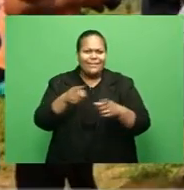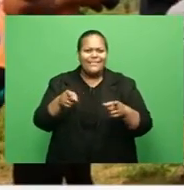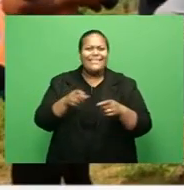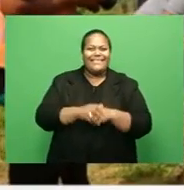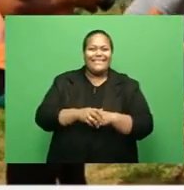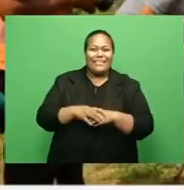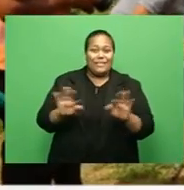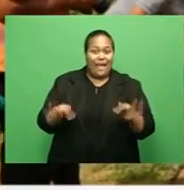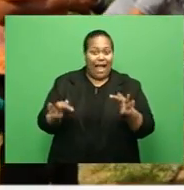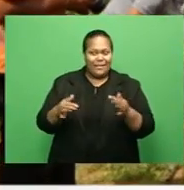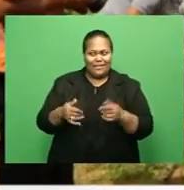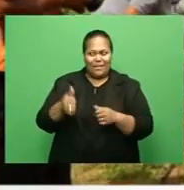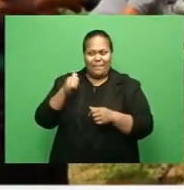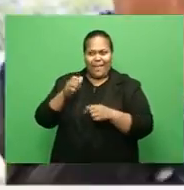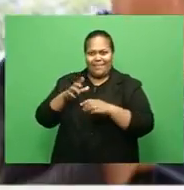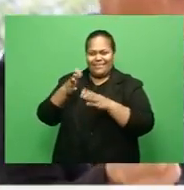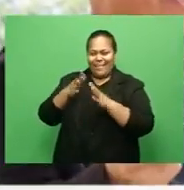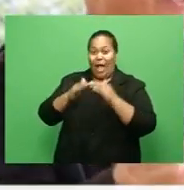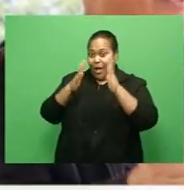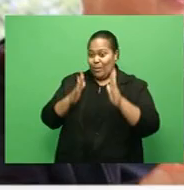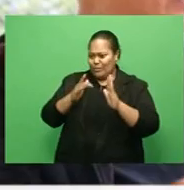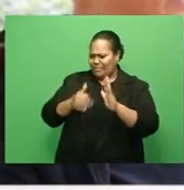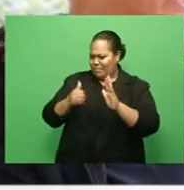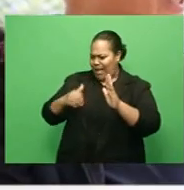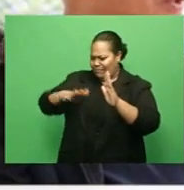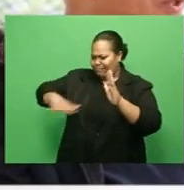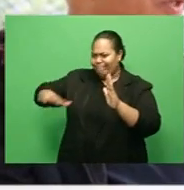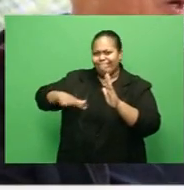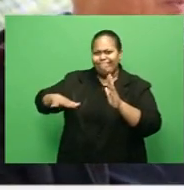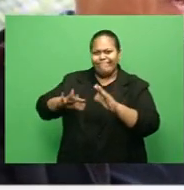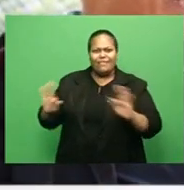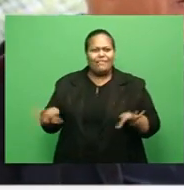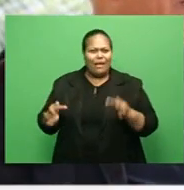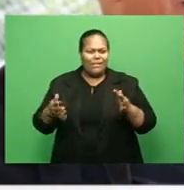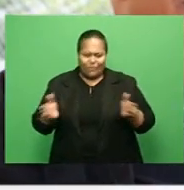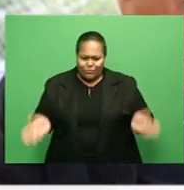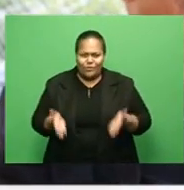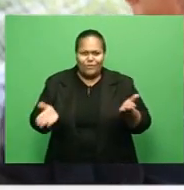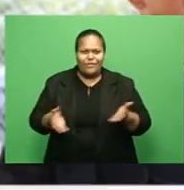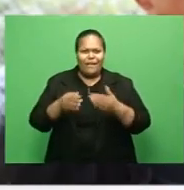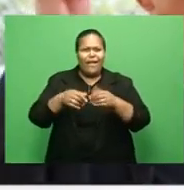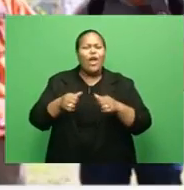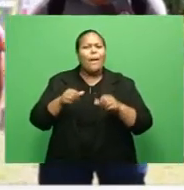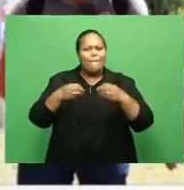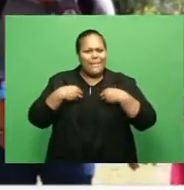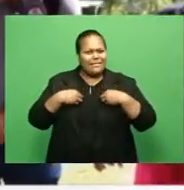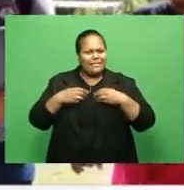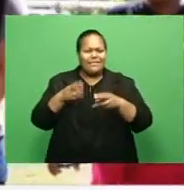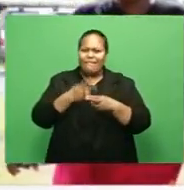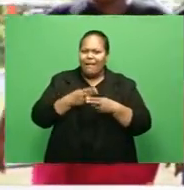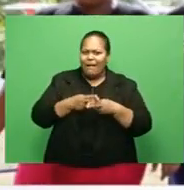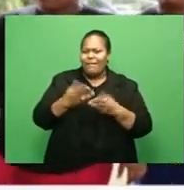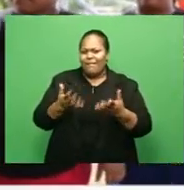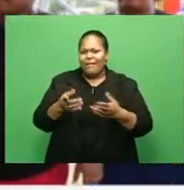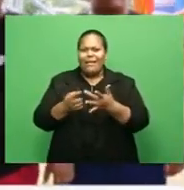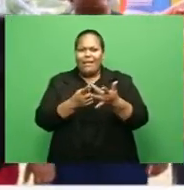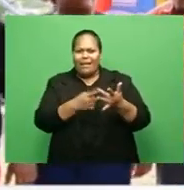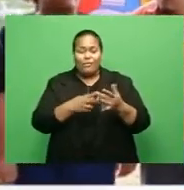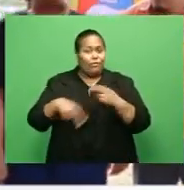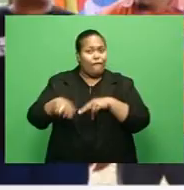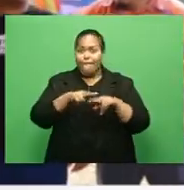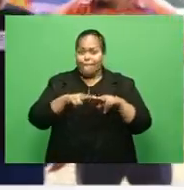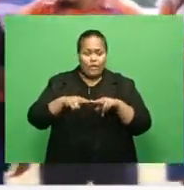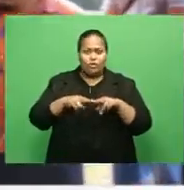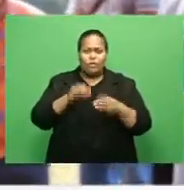training sessions was to share knowledge on basic farming up to commercial-grade farming. Fiji is vulnerable to natural disasters, and